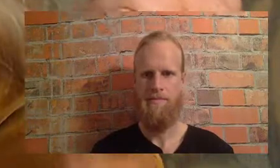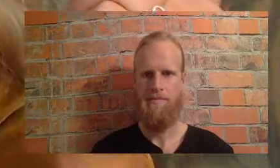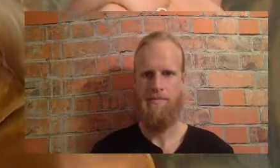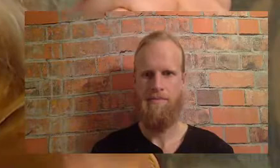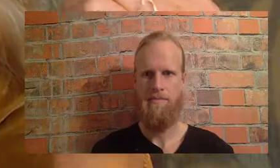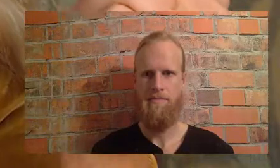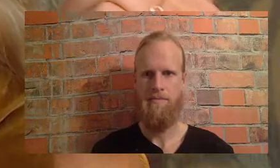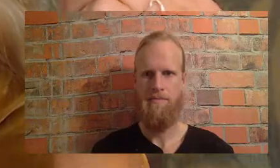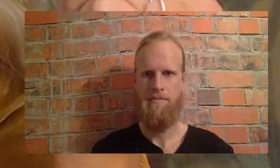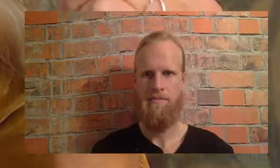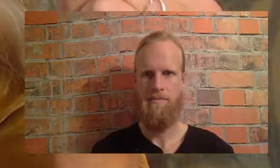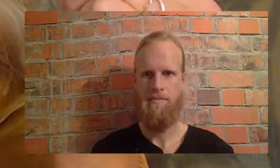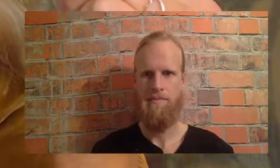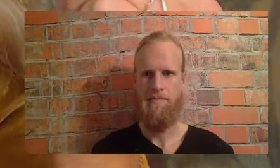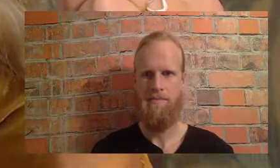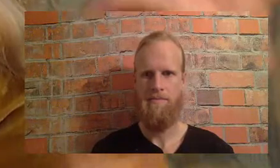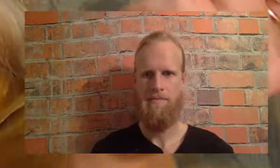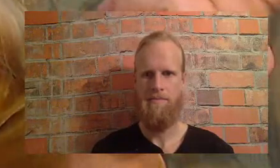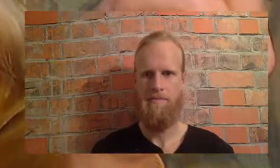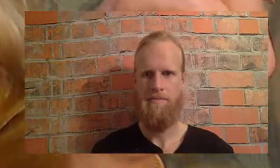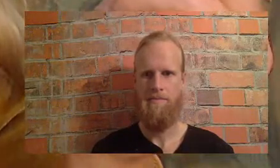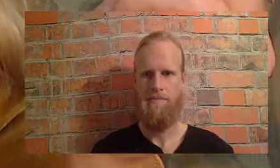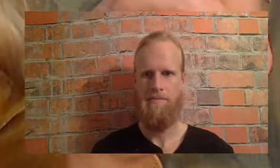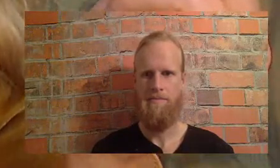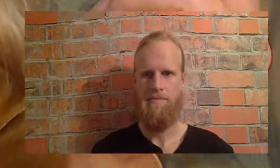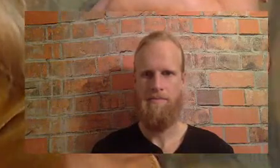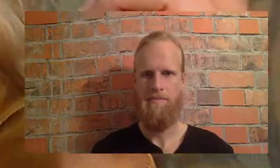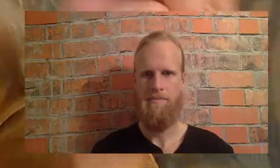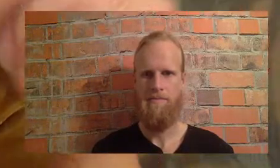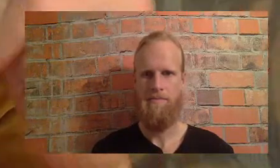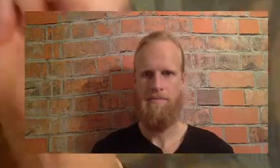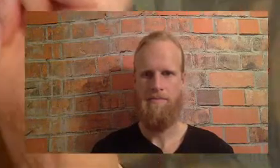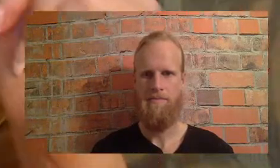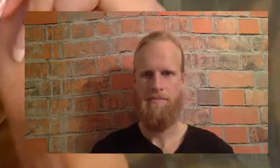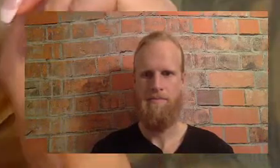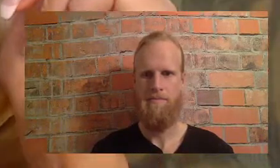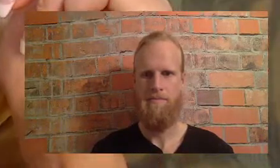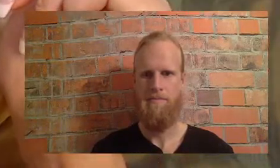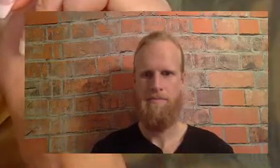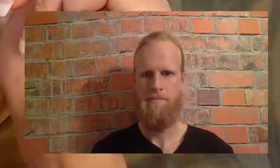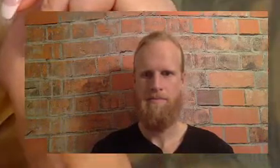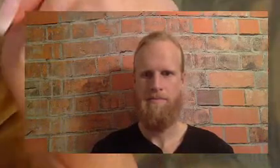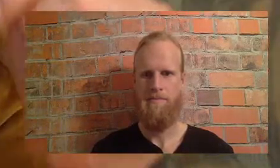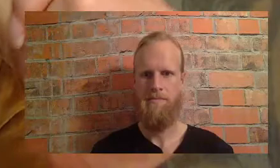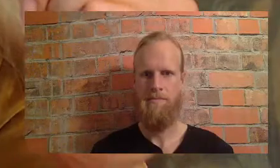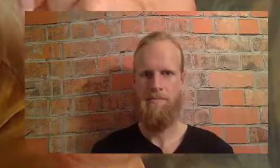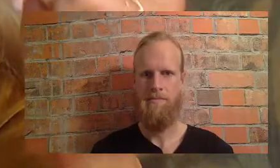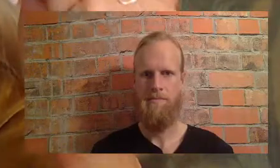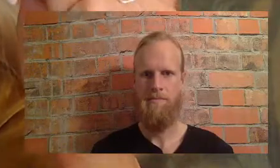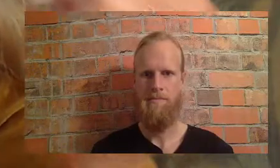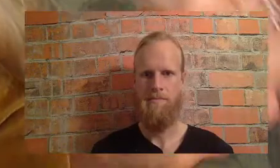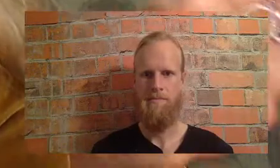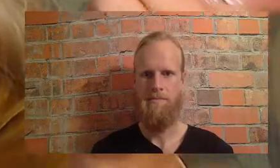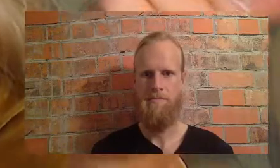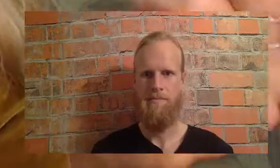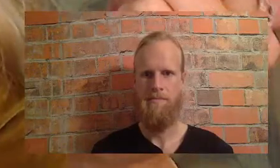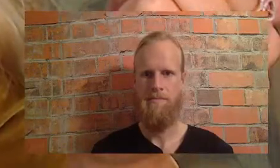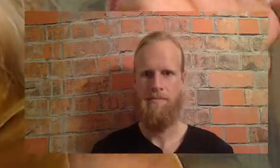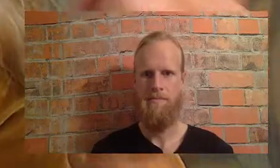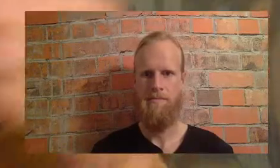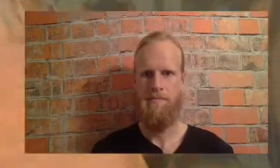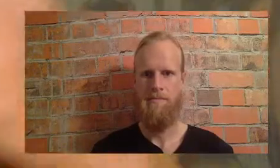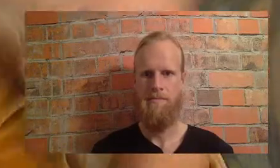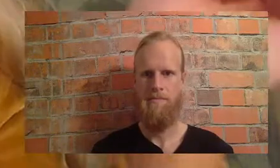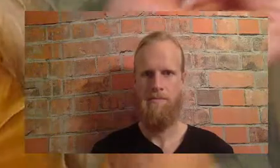My goal is for a couple of thousand people to say, yes, I want to do this. For two reasons.